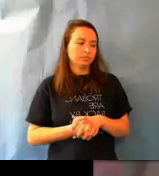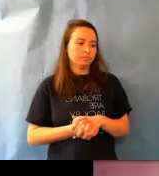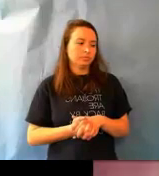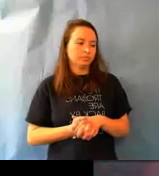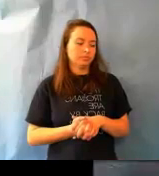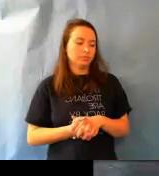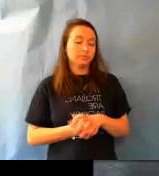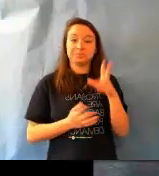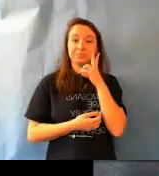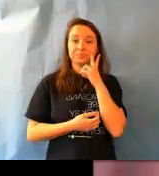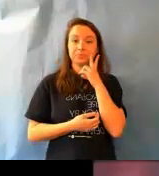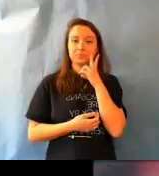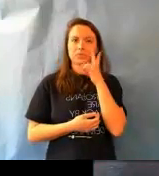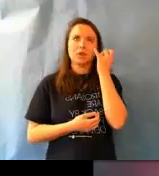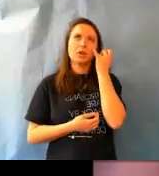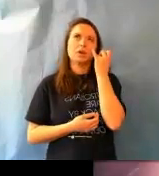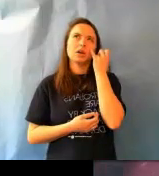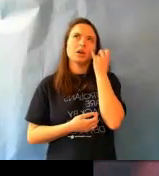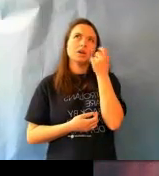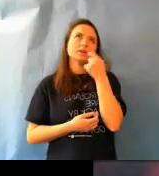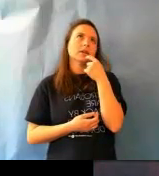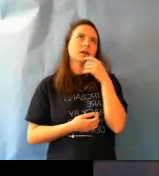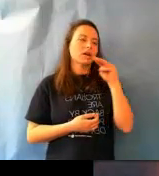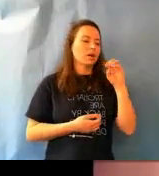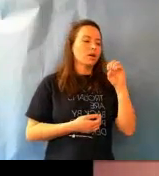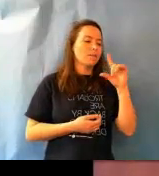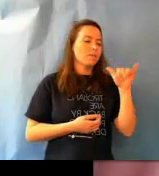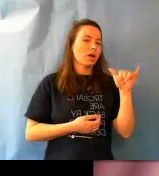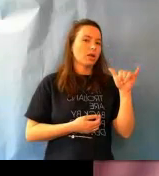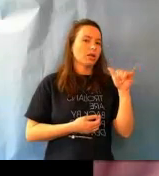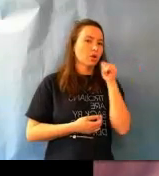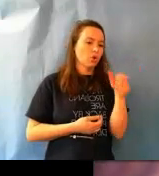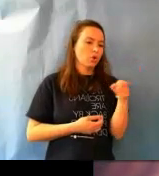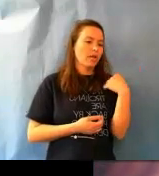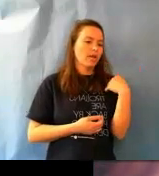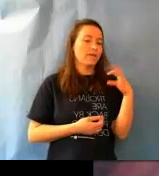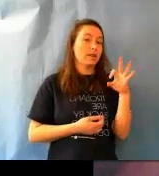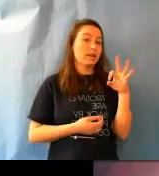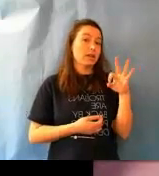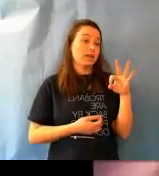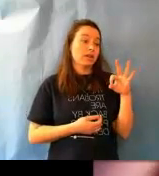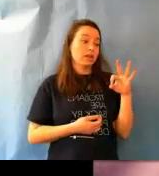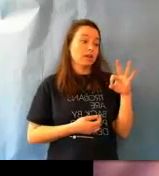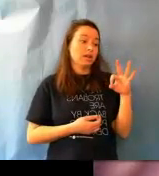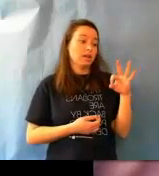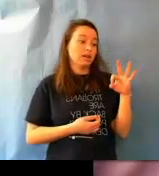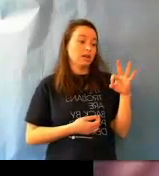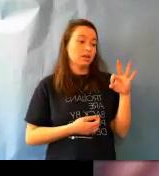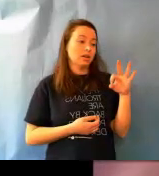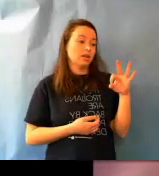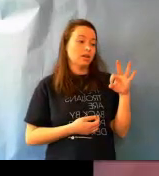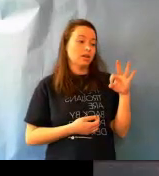Let's see. What if we say Molly has 9, 1, 2, 3, 4,